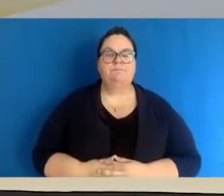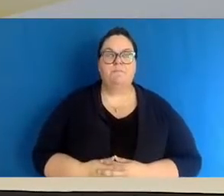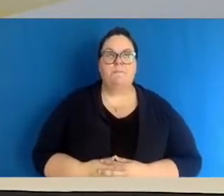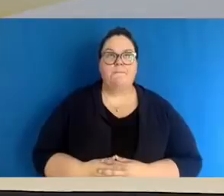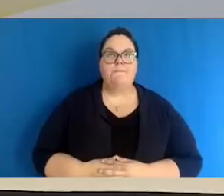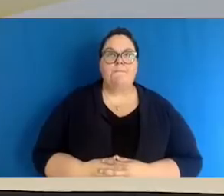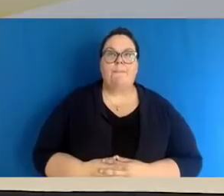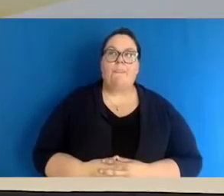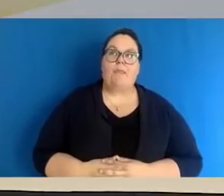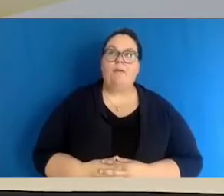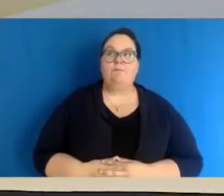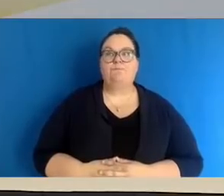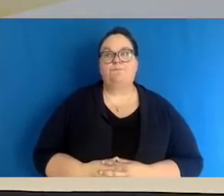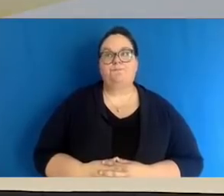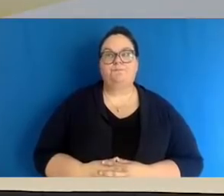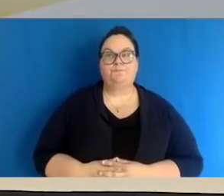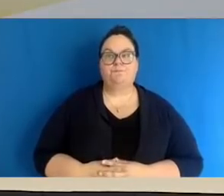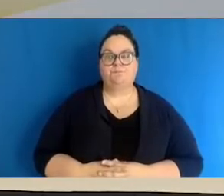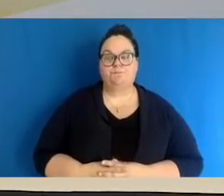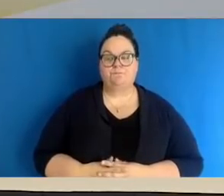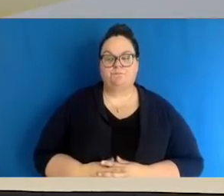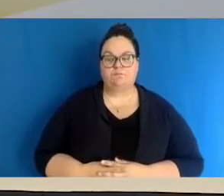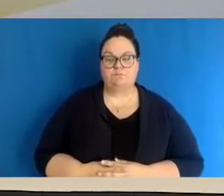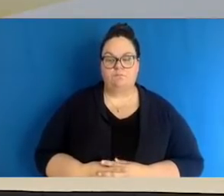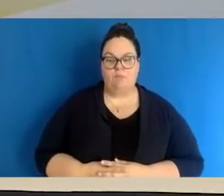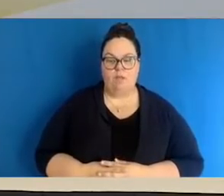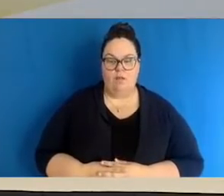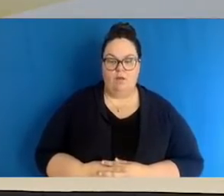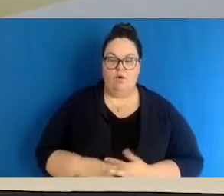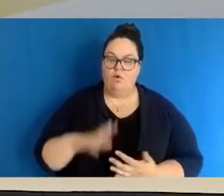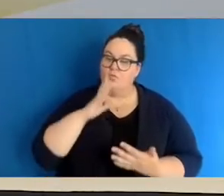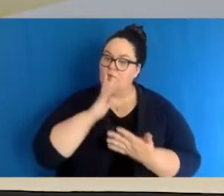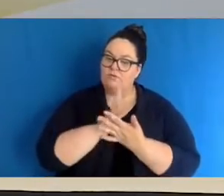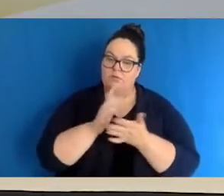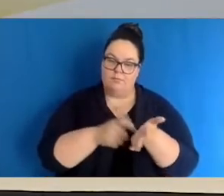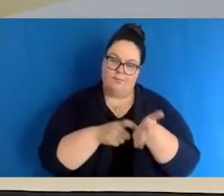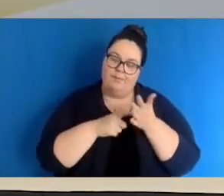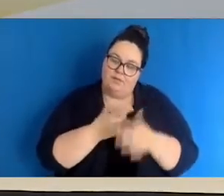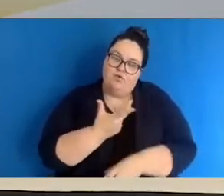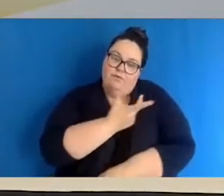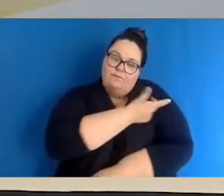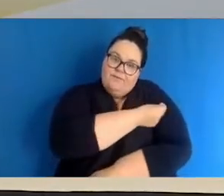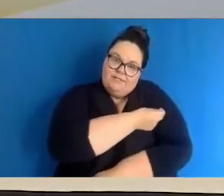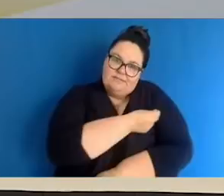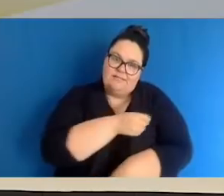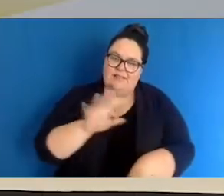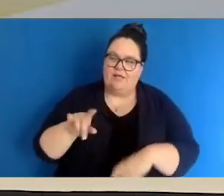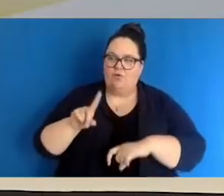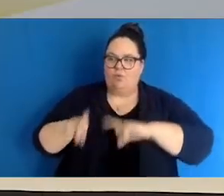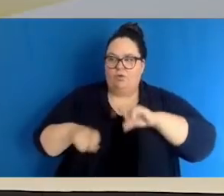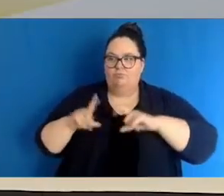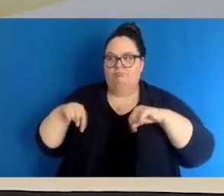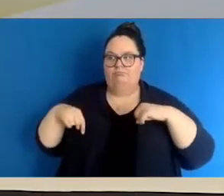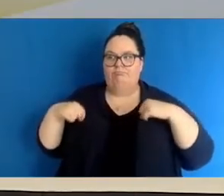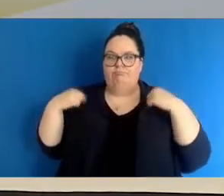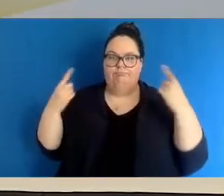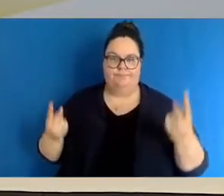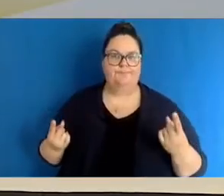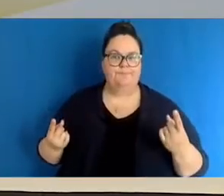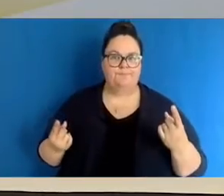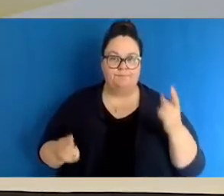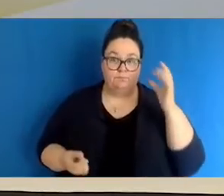So, I mean, we've talked about mandatory vaccination questions in this province for a long time, and we